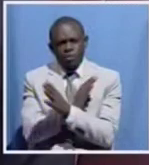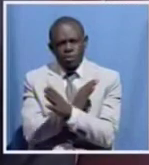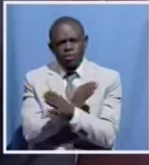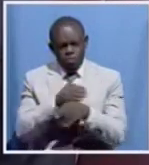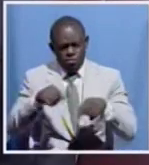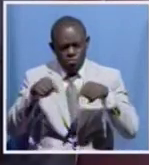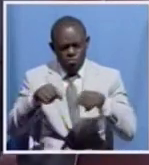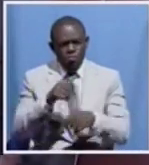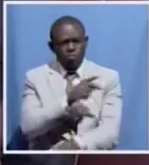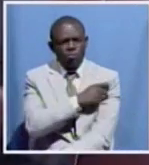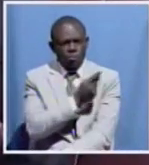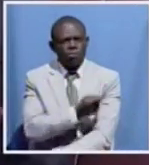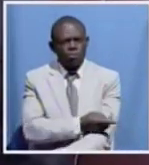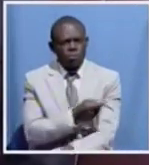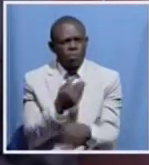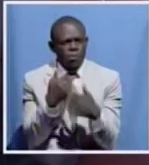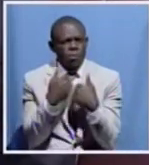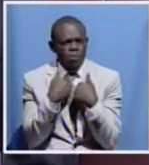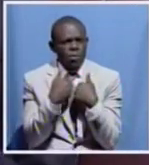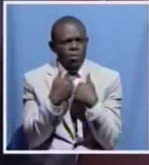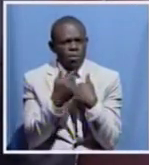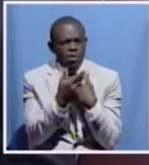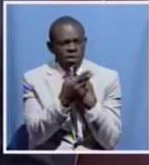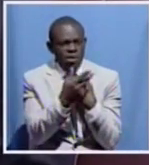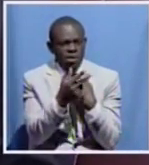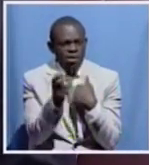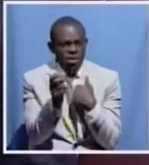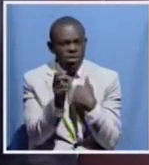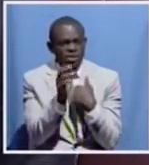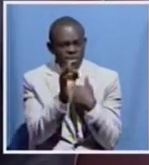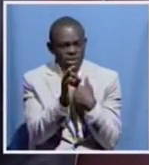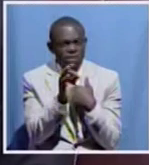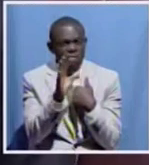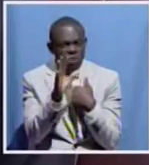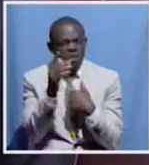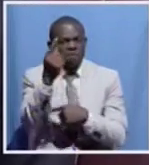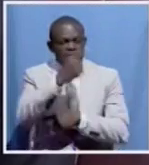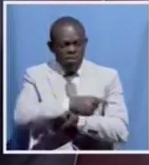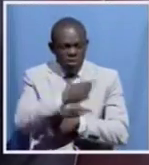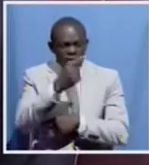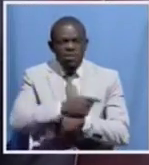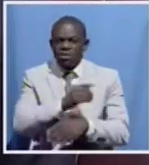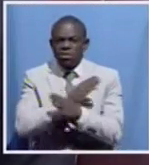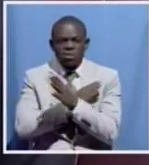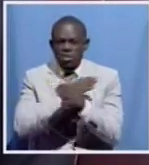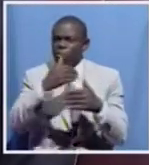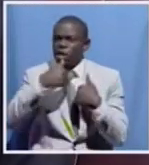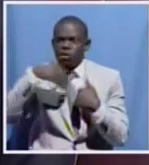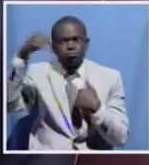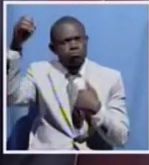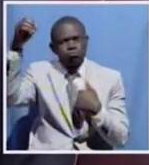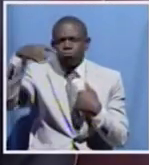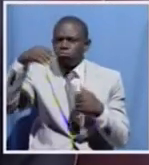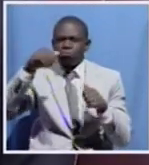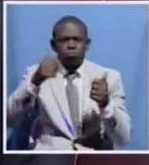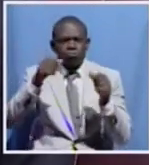about, you and I, 365 days of sunshine, which you cannot beat. And this is a very opportune